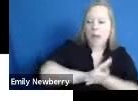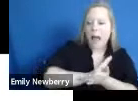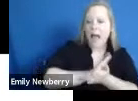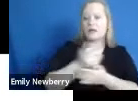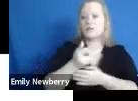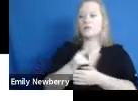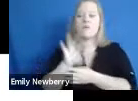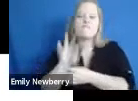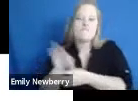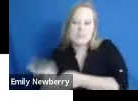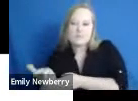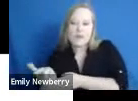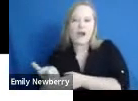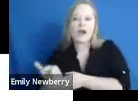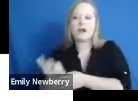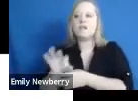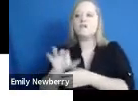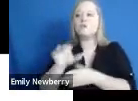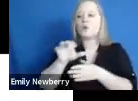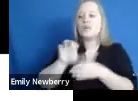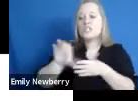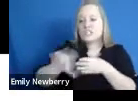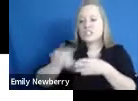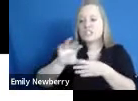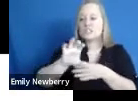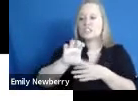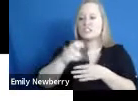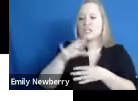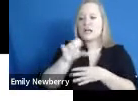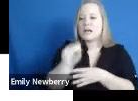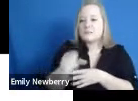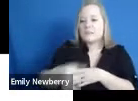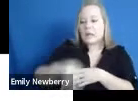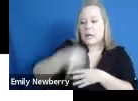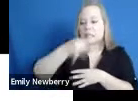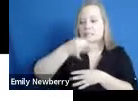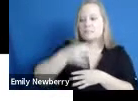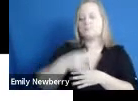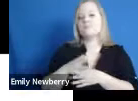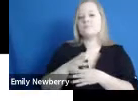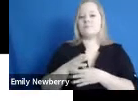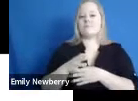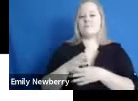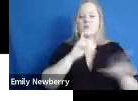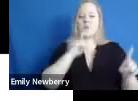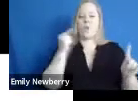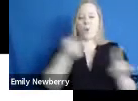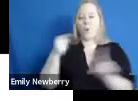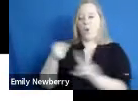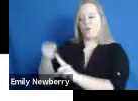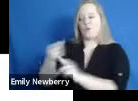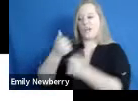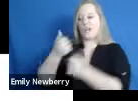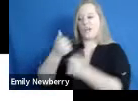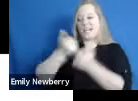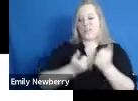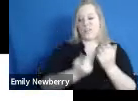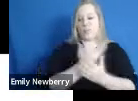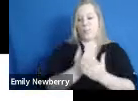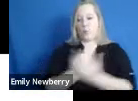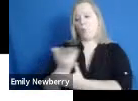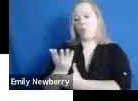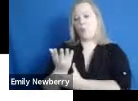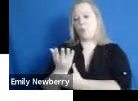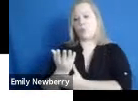fries, potato chips, there's always an end market to every crop that we're looking at, and trying